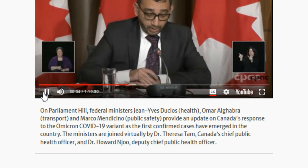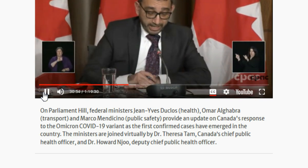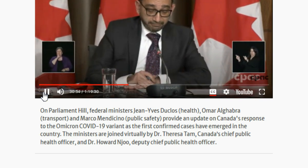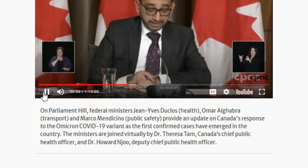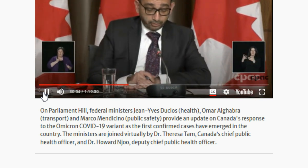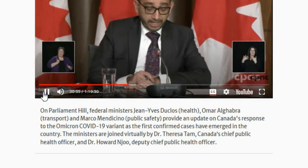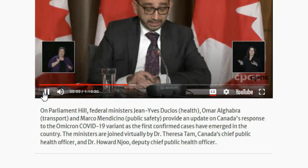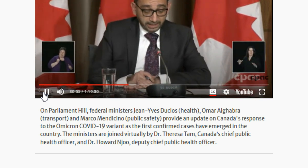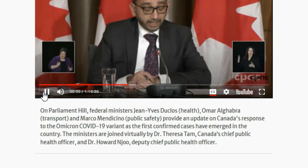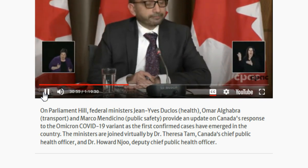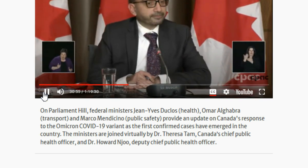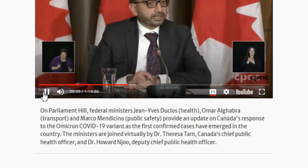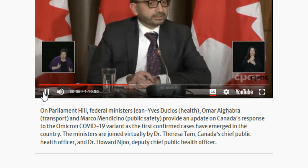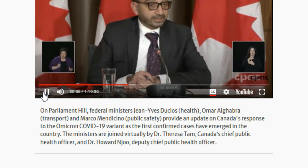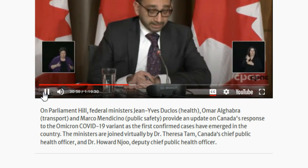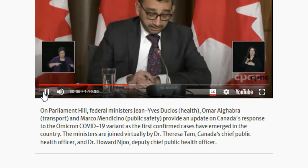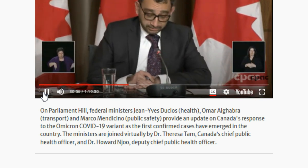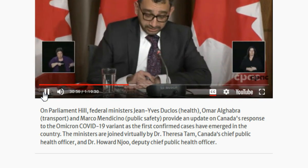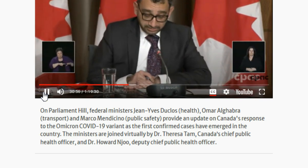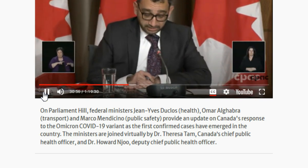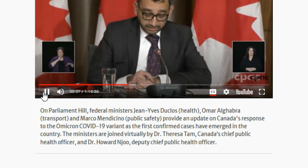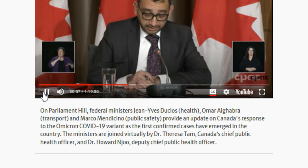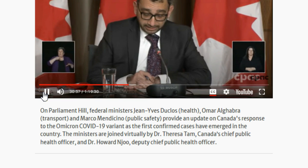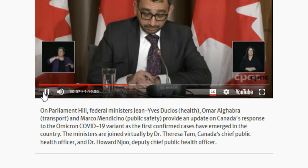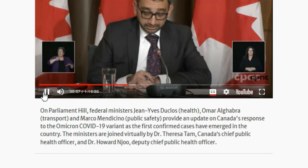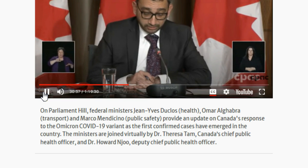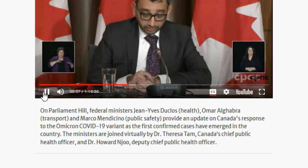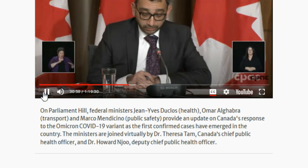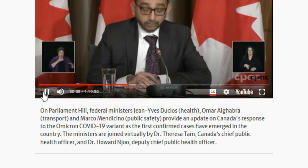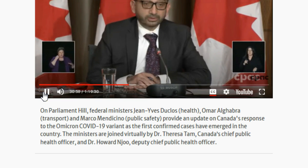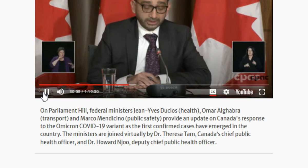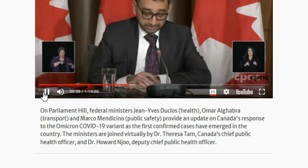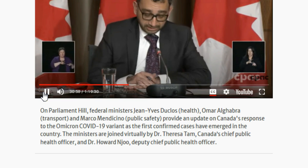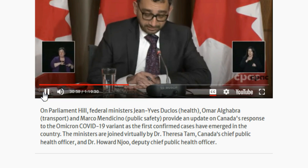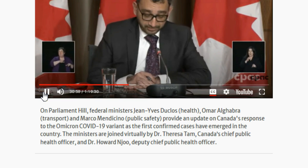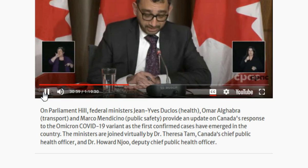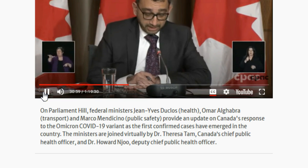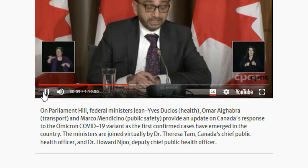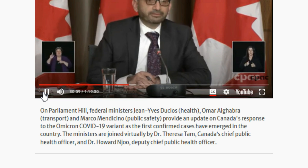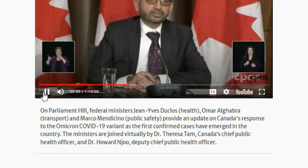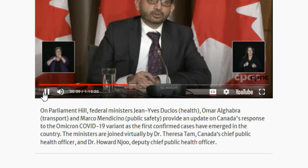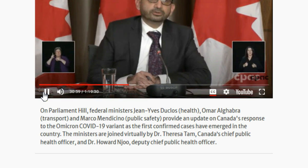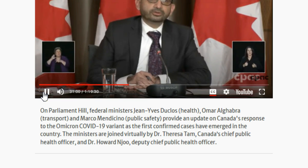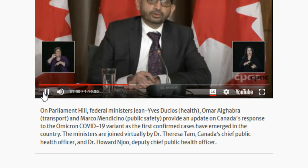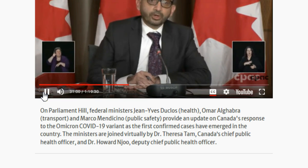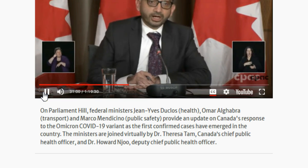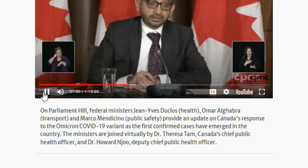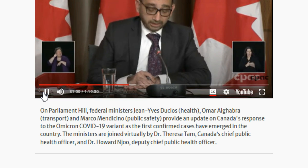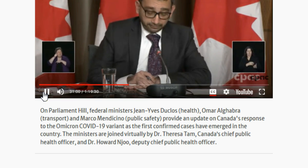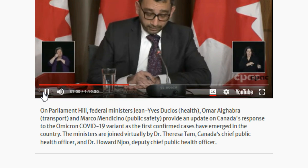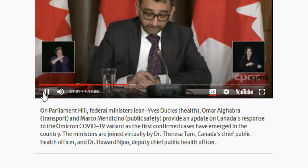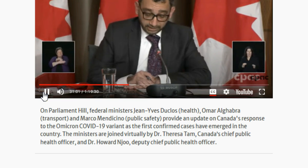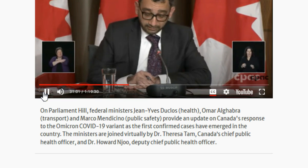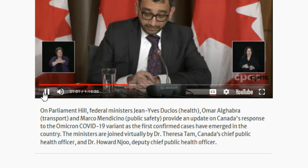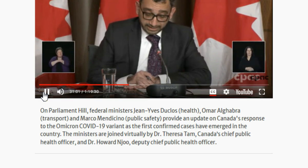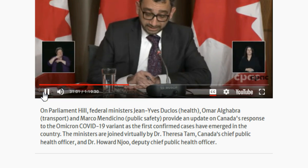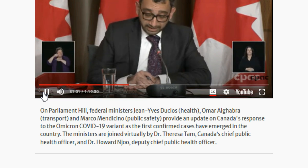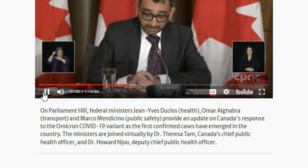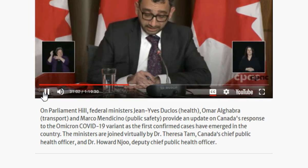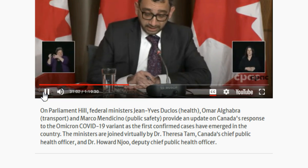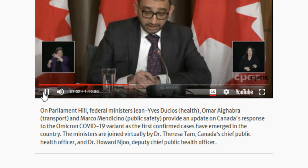residents who have been to any of the 10 countries that Minister Duclos listed, even those who are